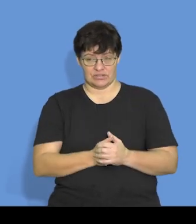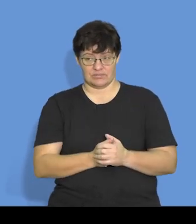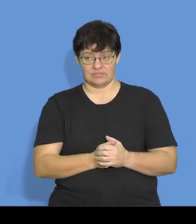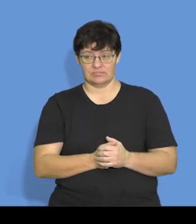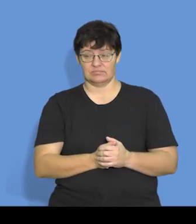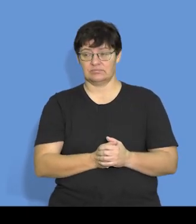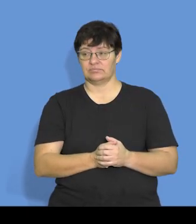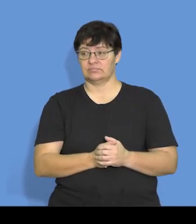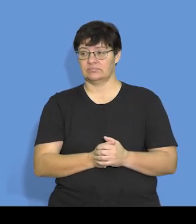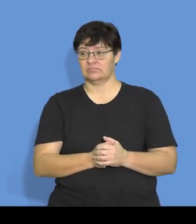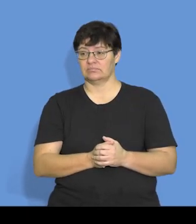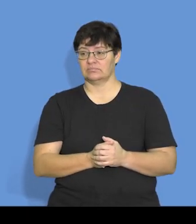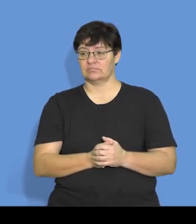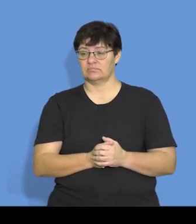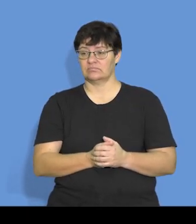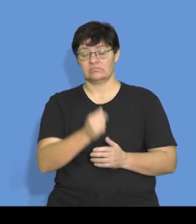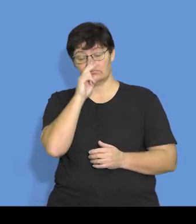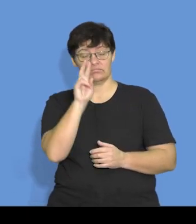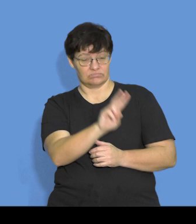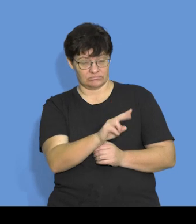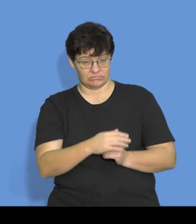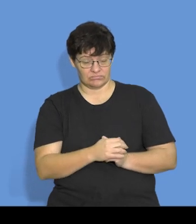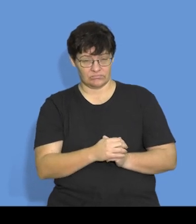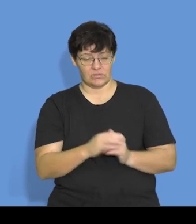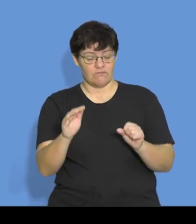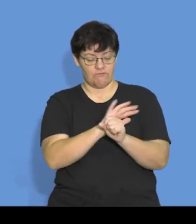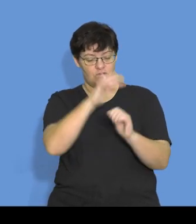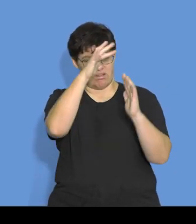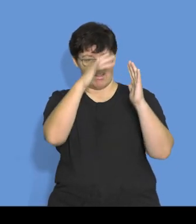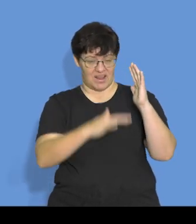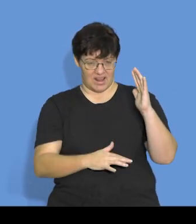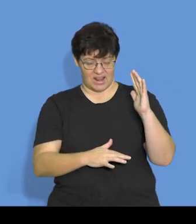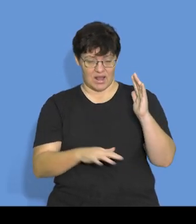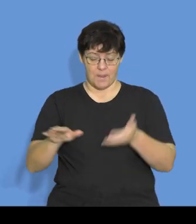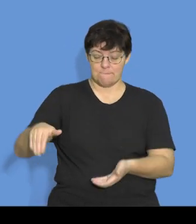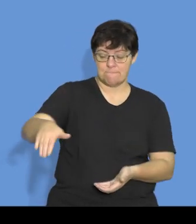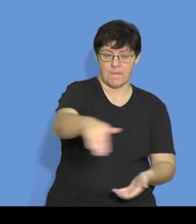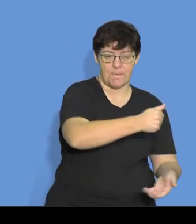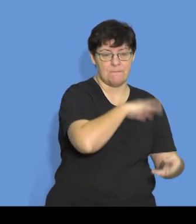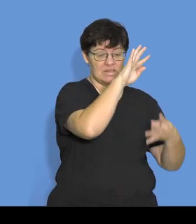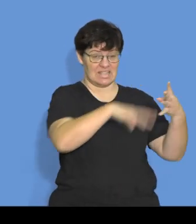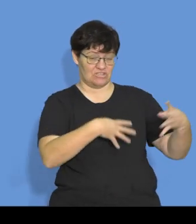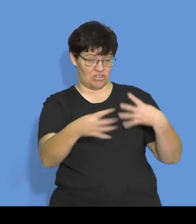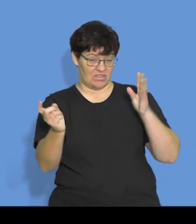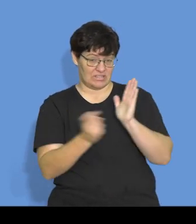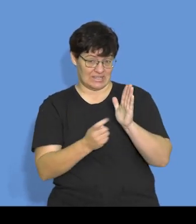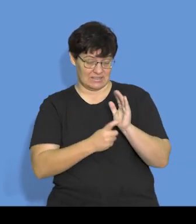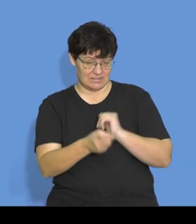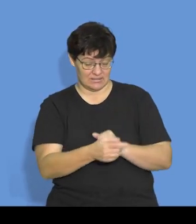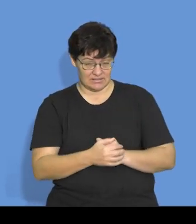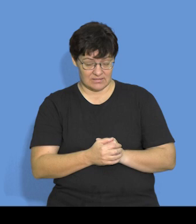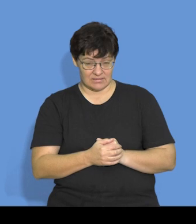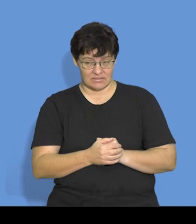So if we now look at our completed debtors collection schedule, this is what we have here. Take